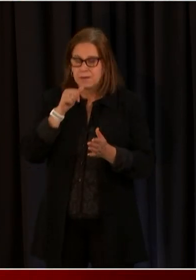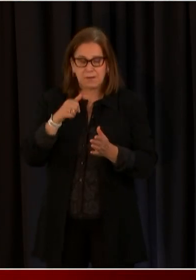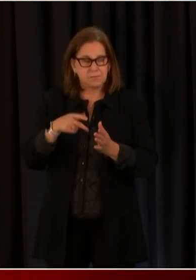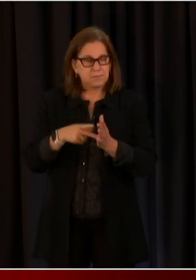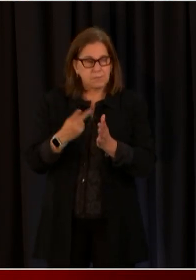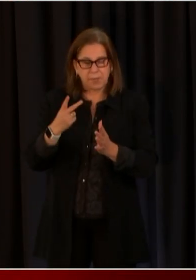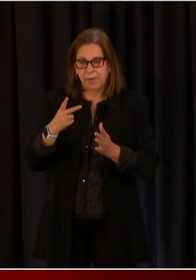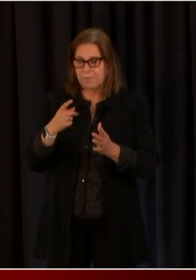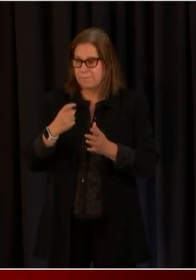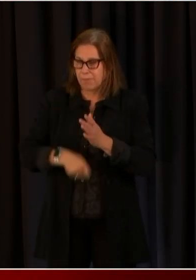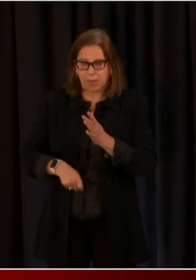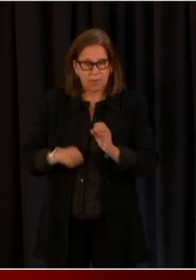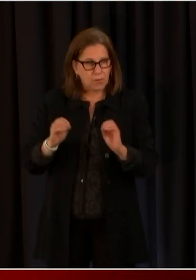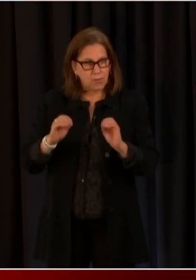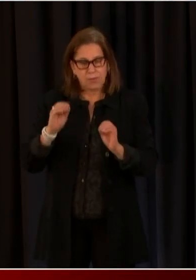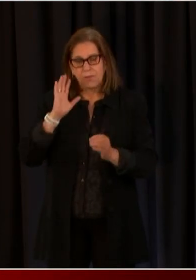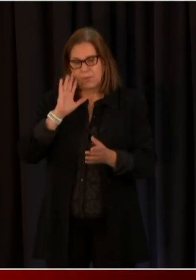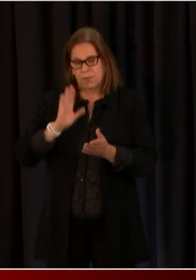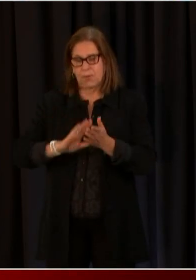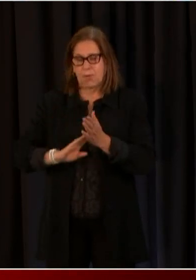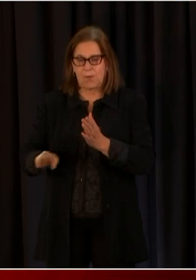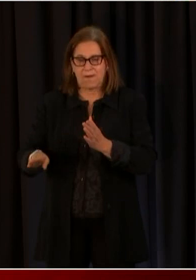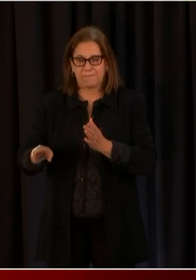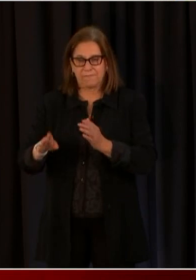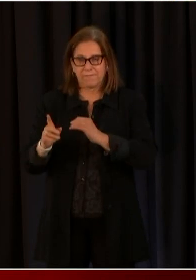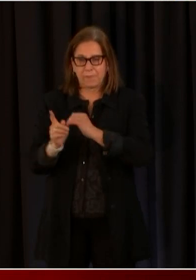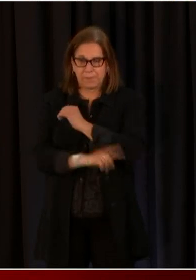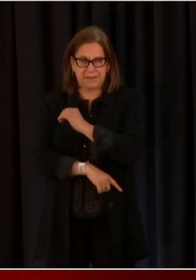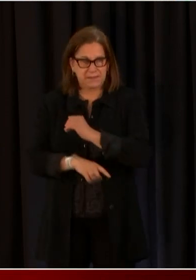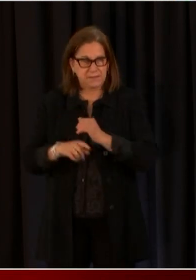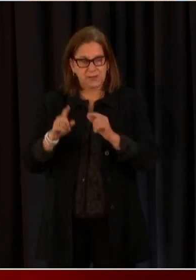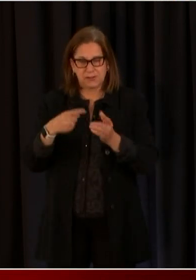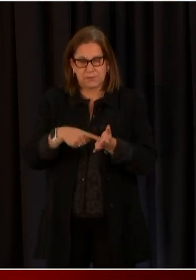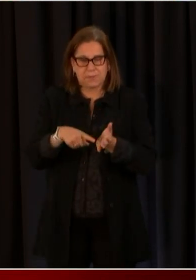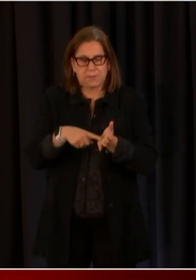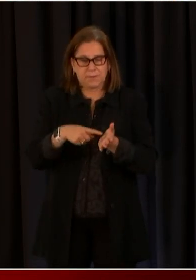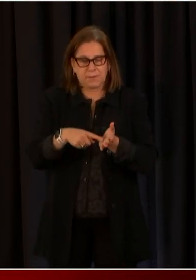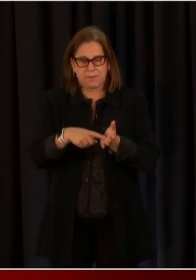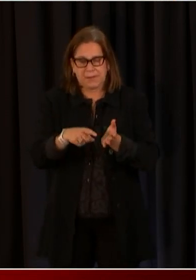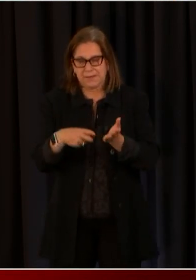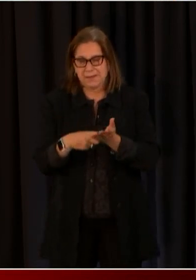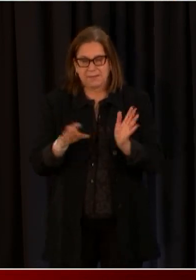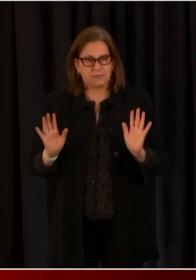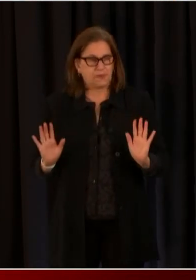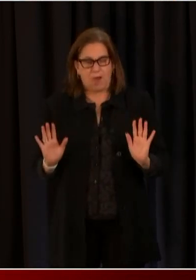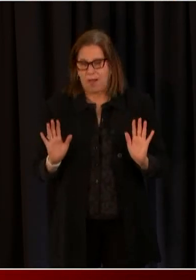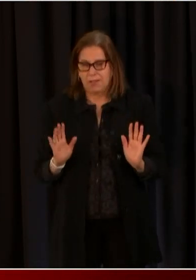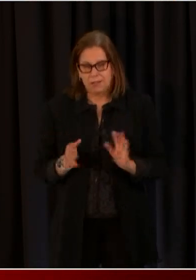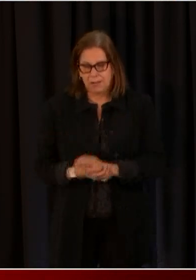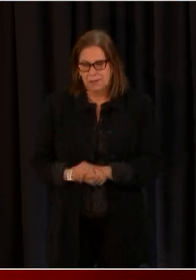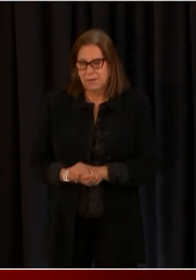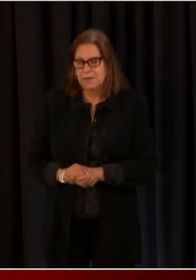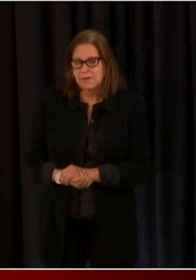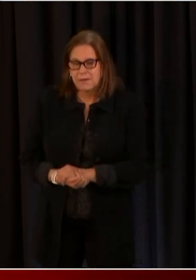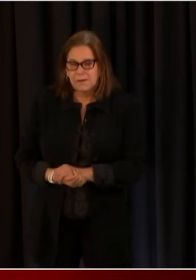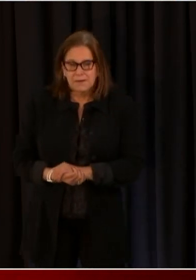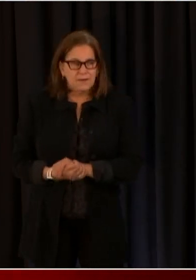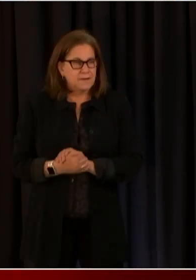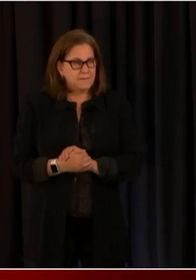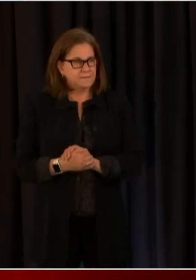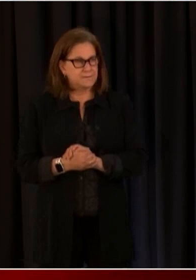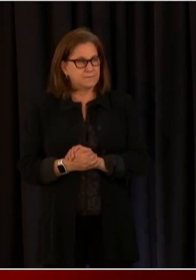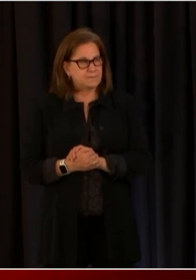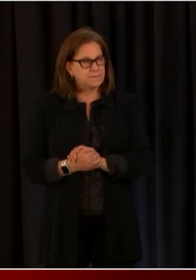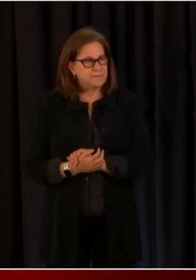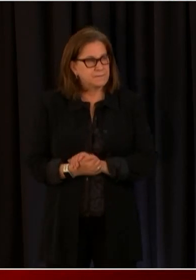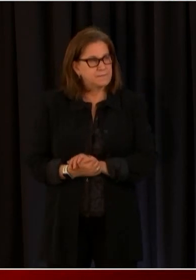and that go along with it. So now is the opportunity to get to get this take your, you know, your affairs